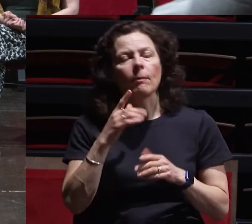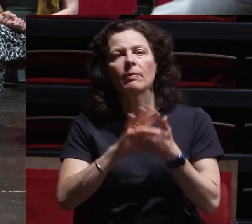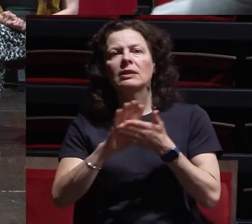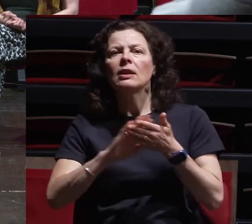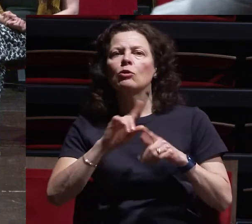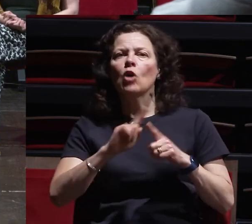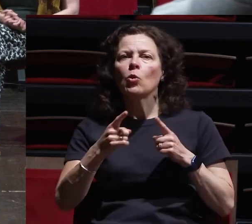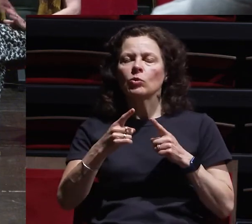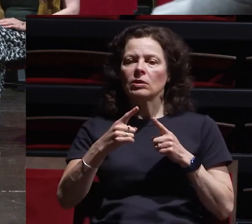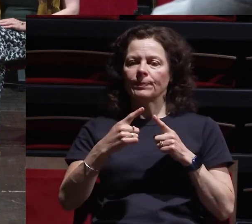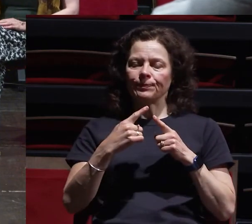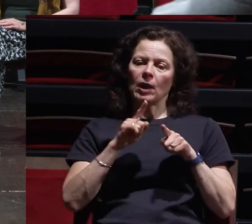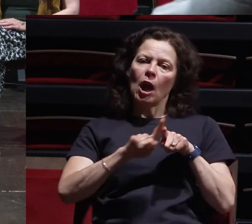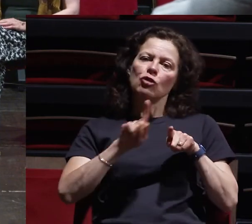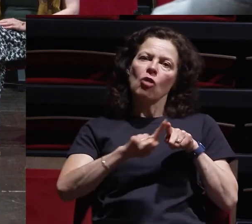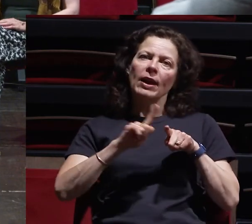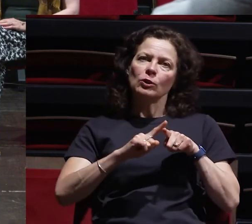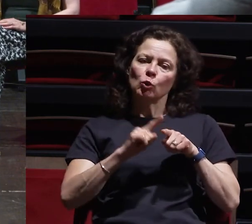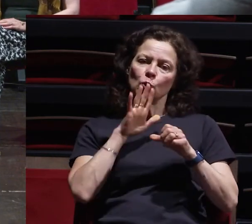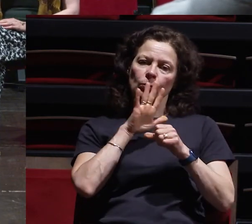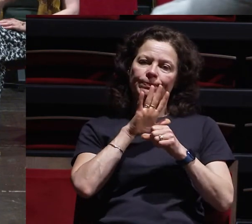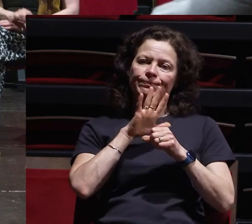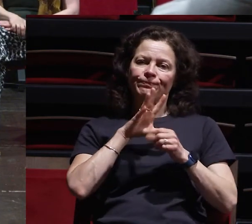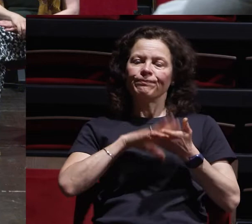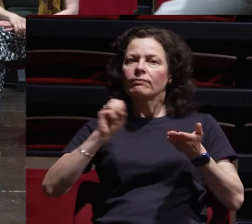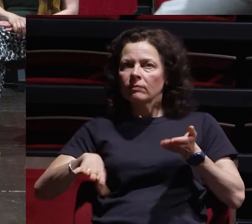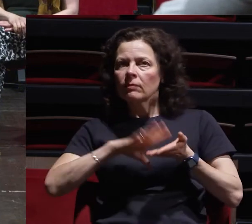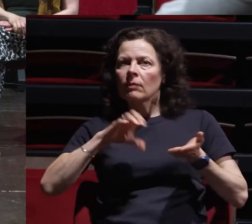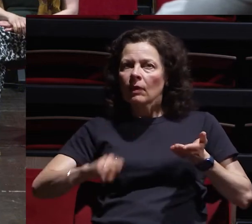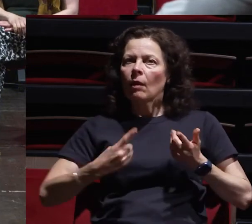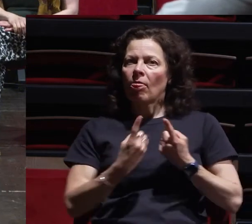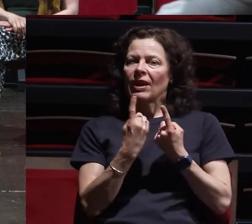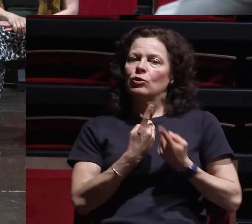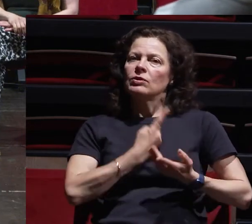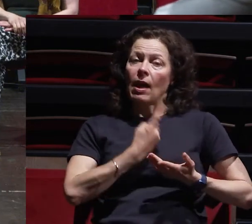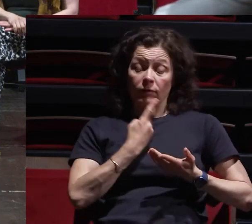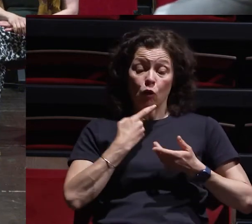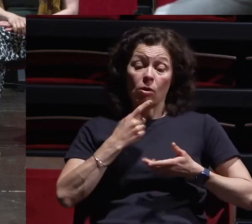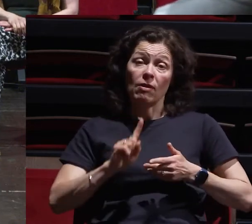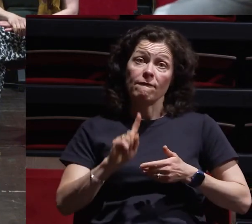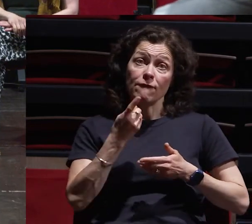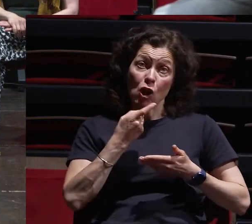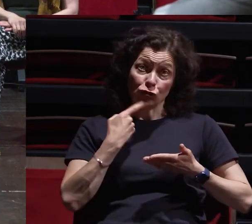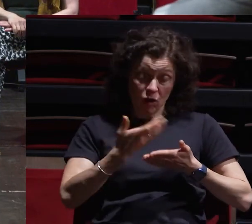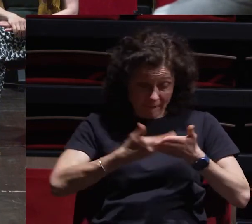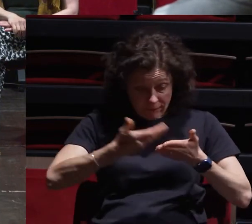that draft. Yeah. And that's really important, because what does tend to come out in the first draft